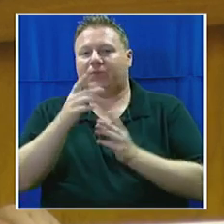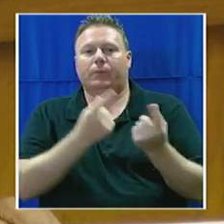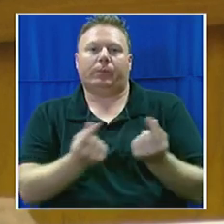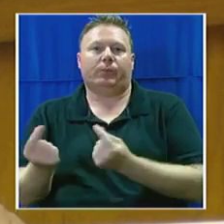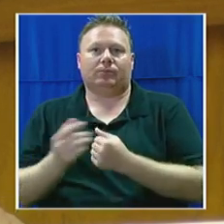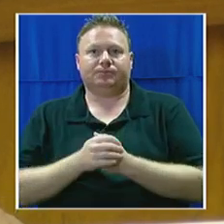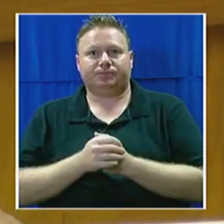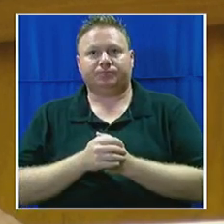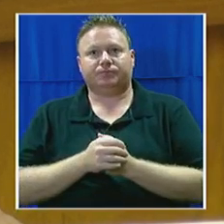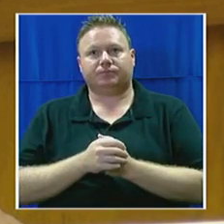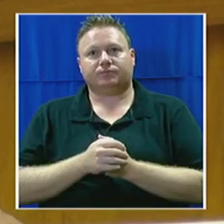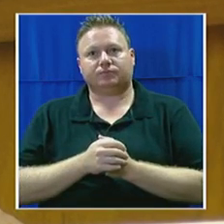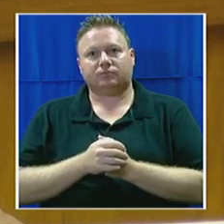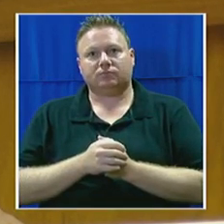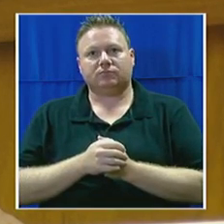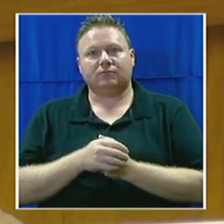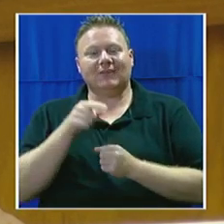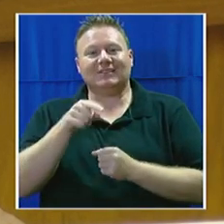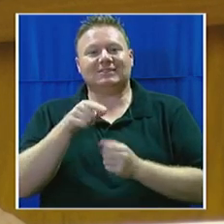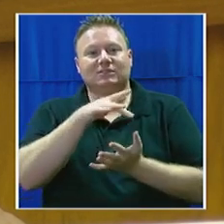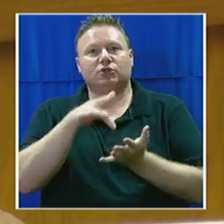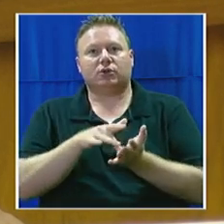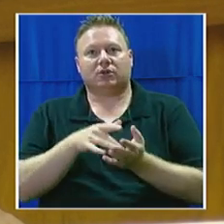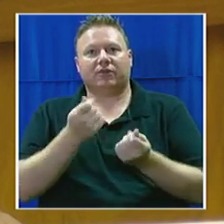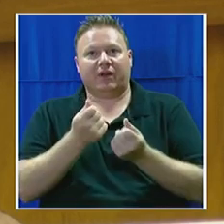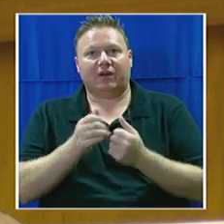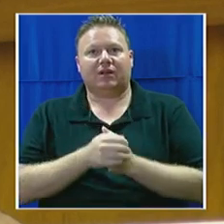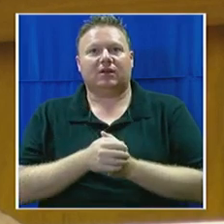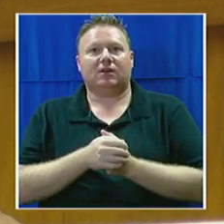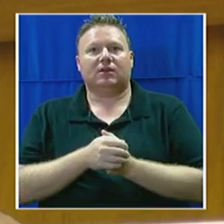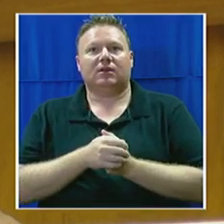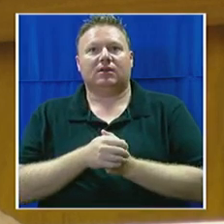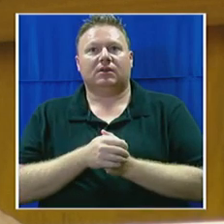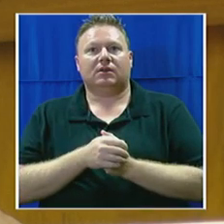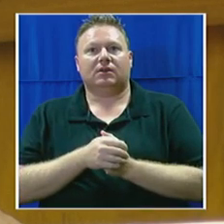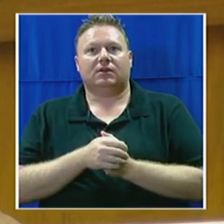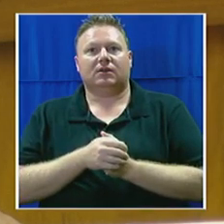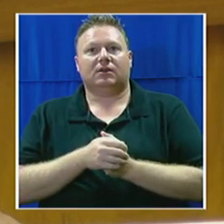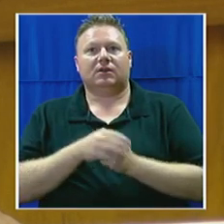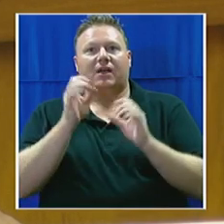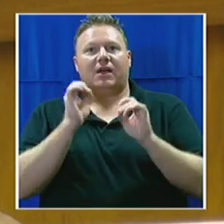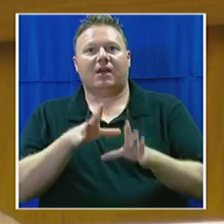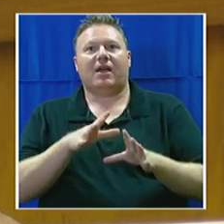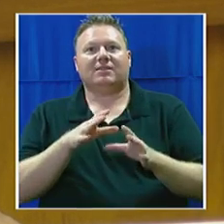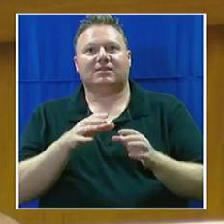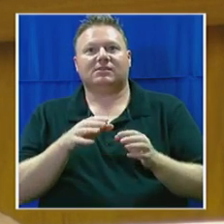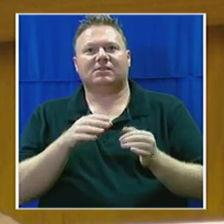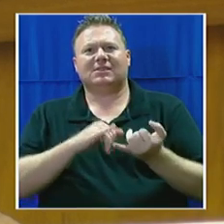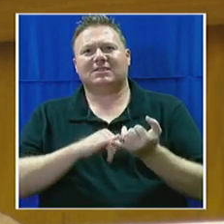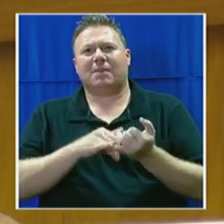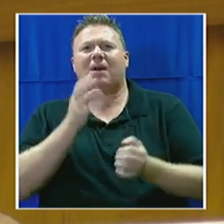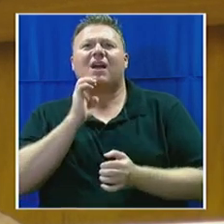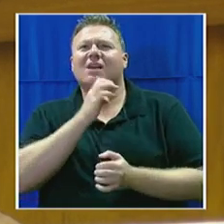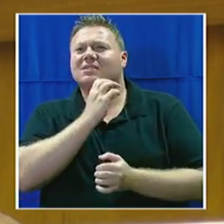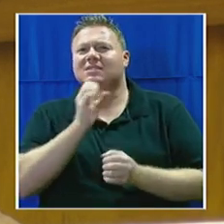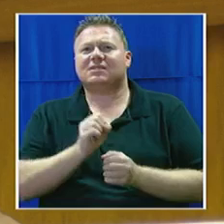local state, its institutions and funding model place local government as the hated step-cousin of the South African